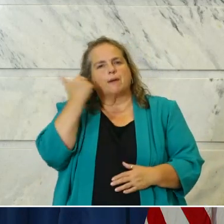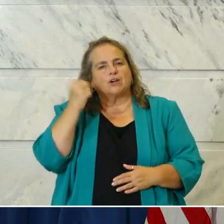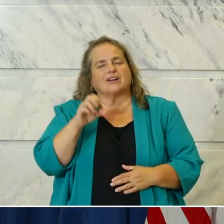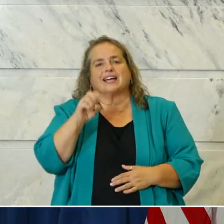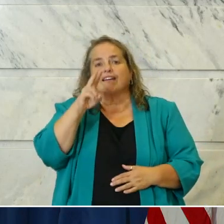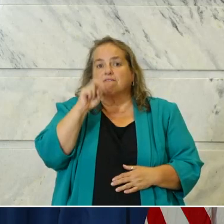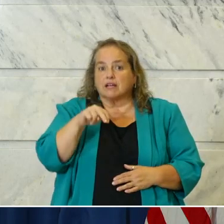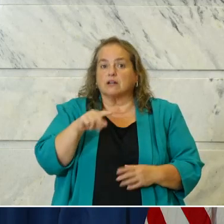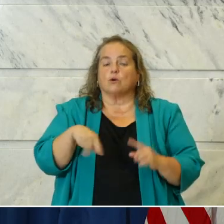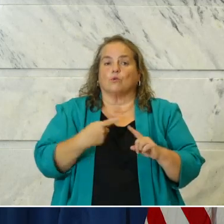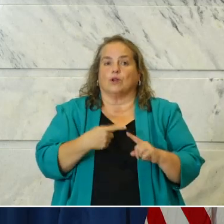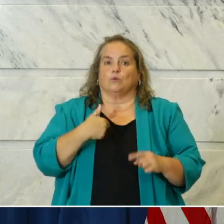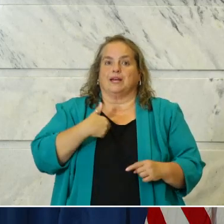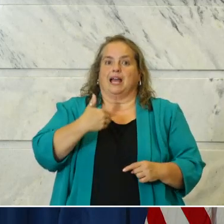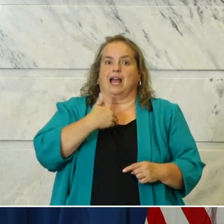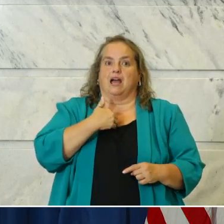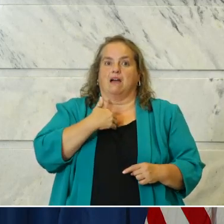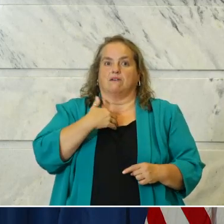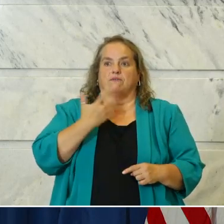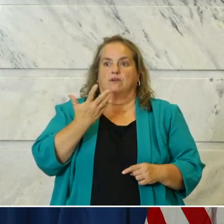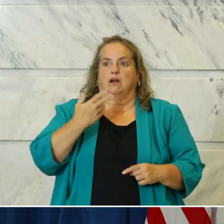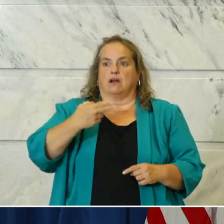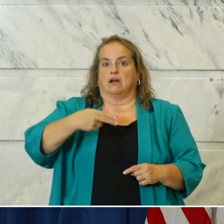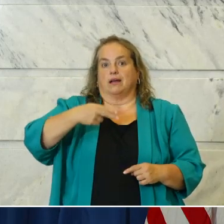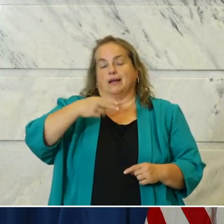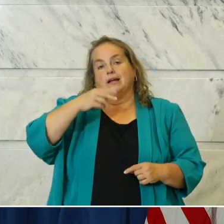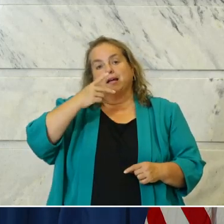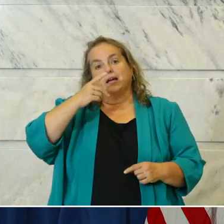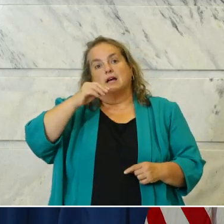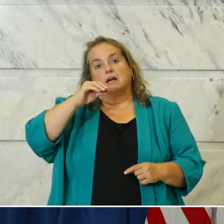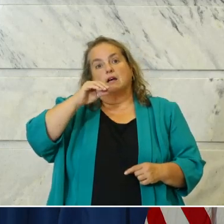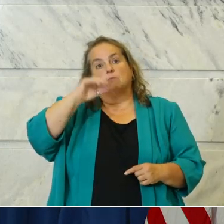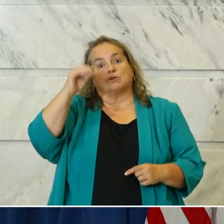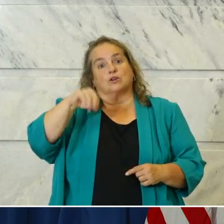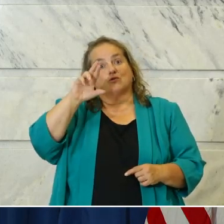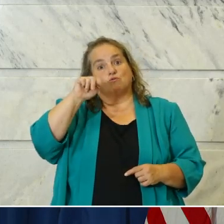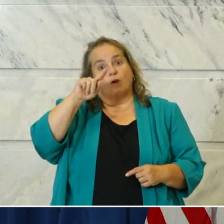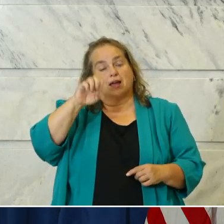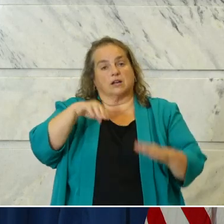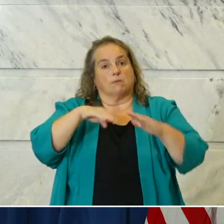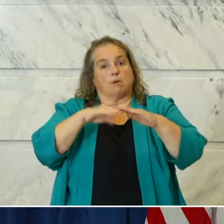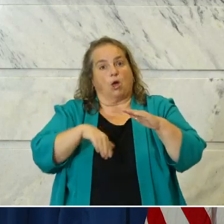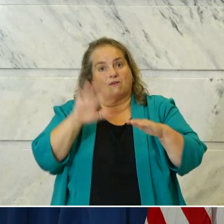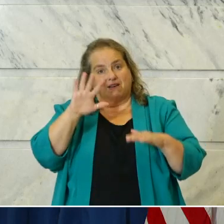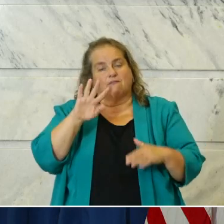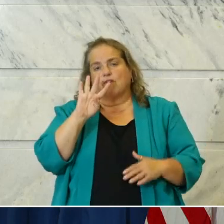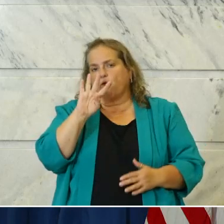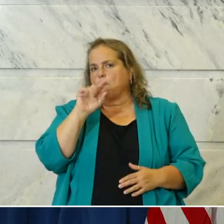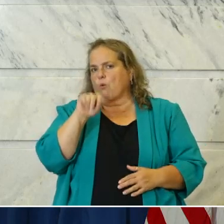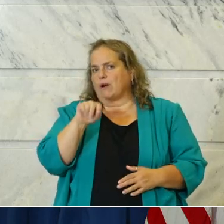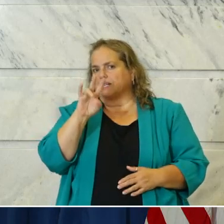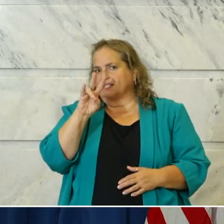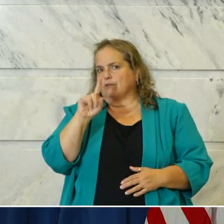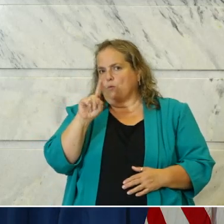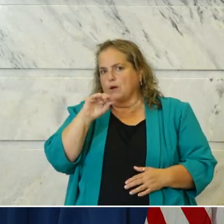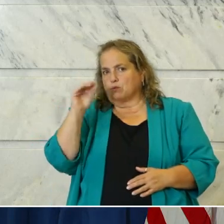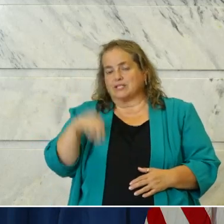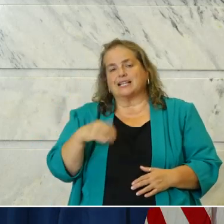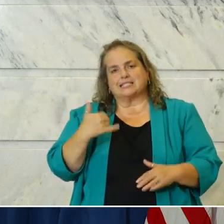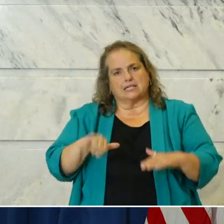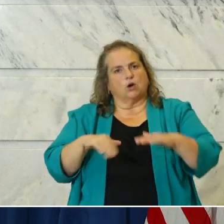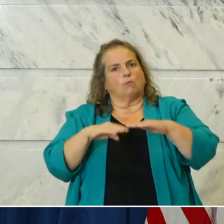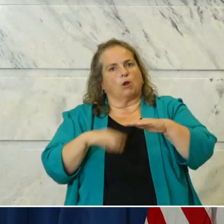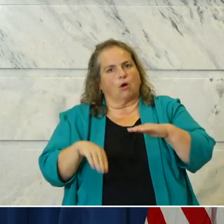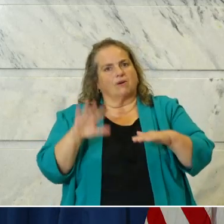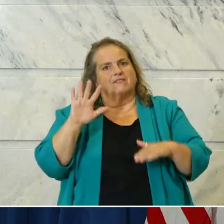a positivity rate that's below 5, and it's gone up today to 4.71%, but still below 5.